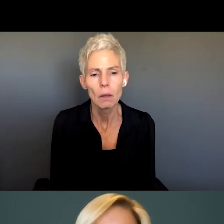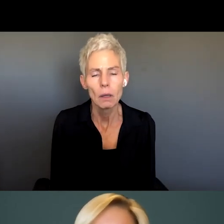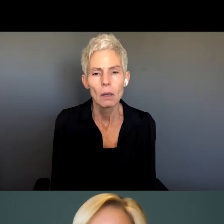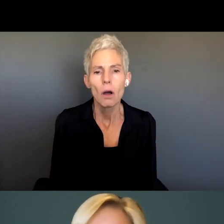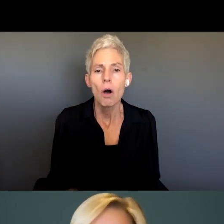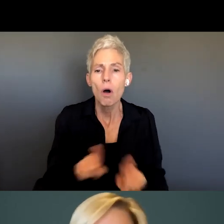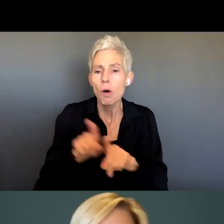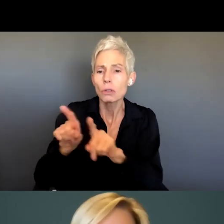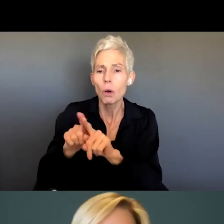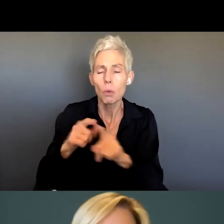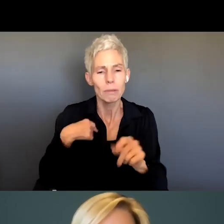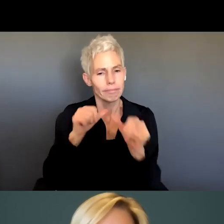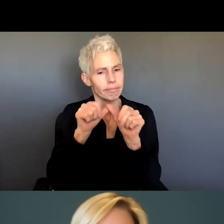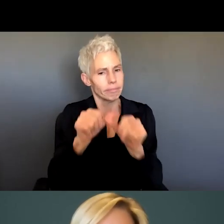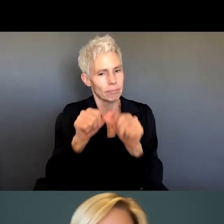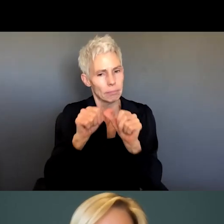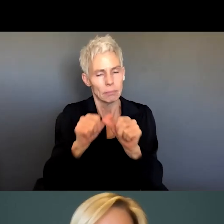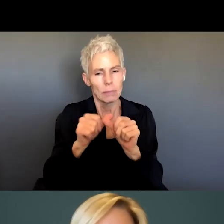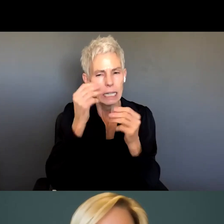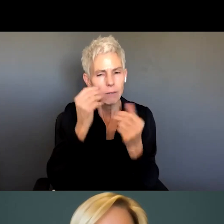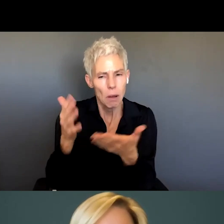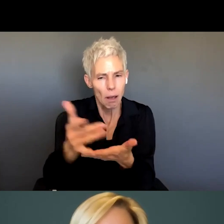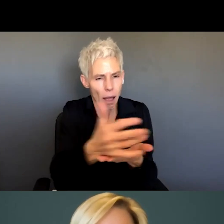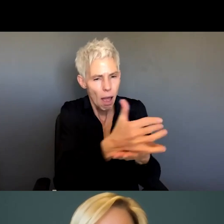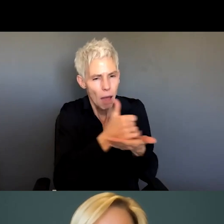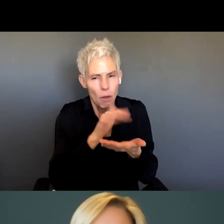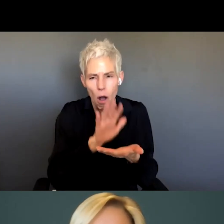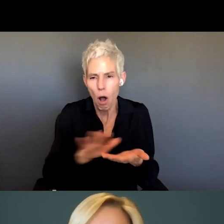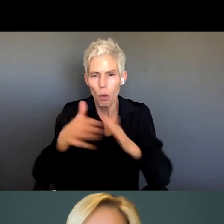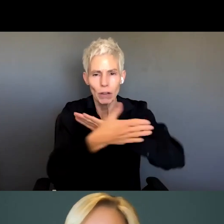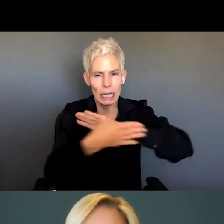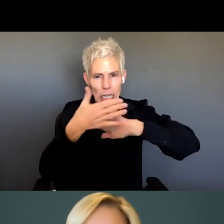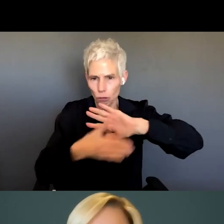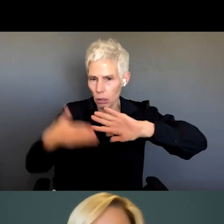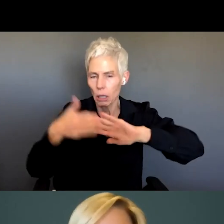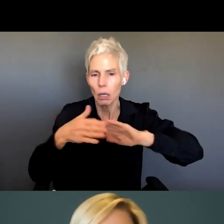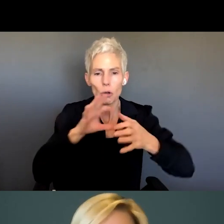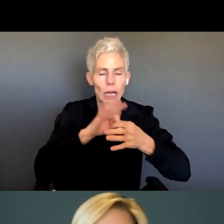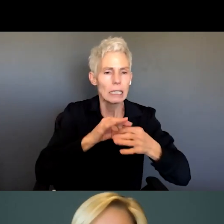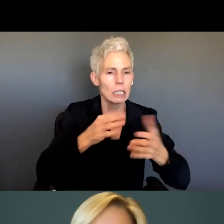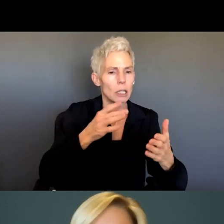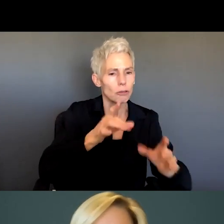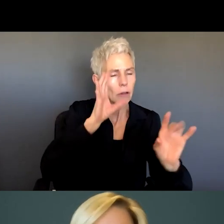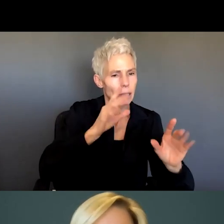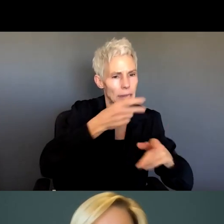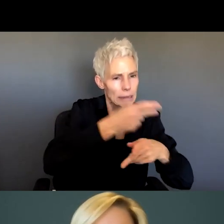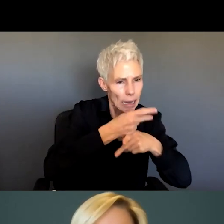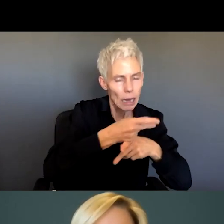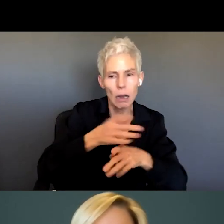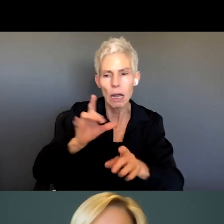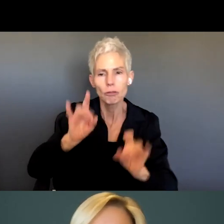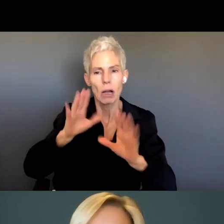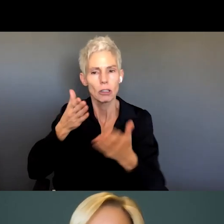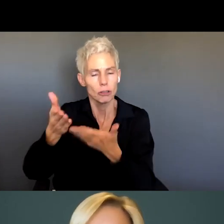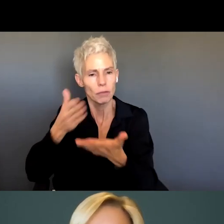In addition, we're continuing to gather data across the nation on crisis care and crisis services, and you'll be seeing new reports coming out